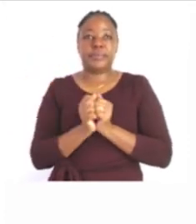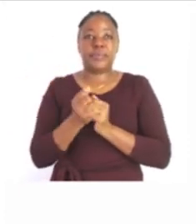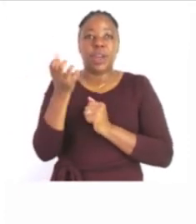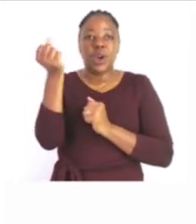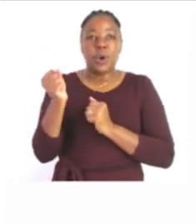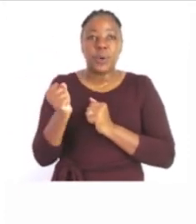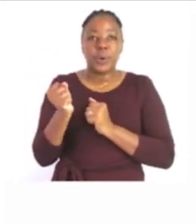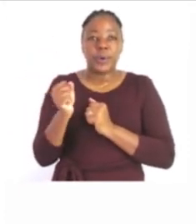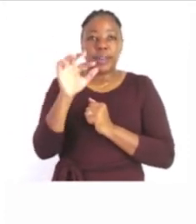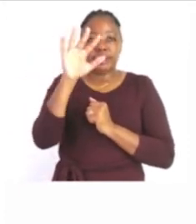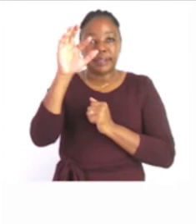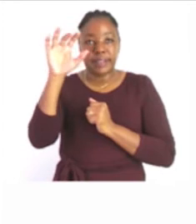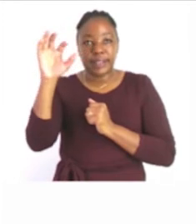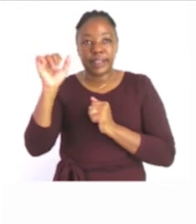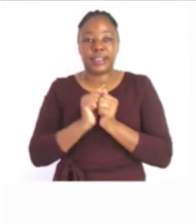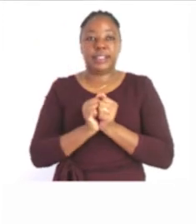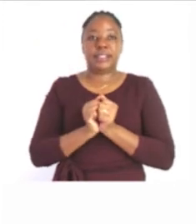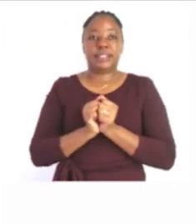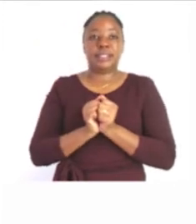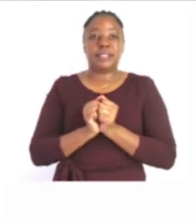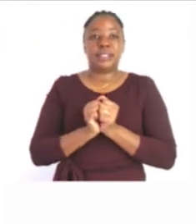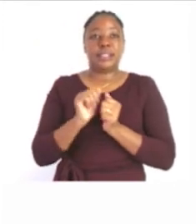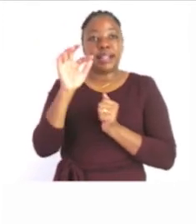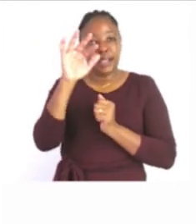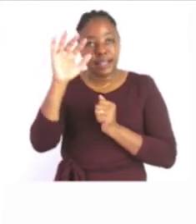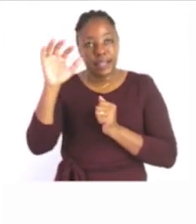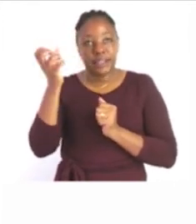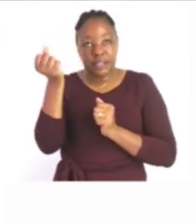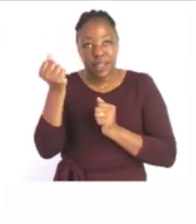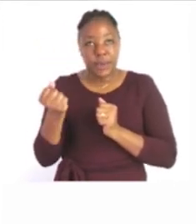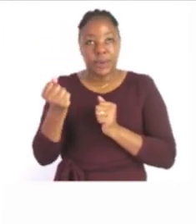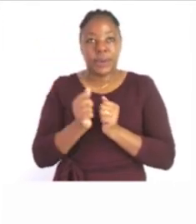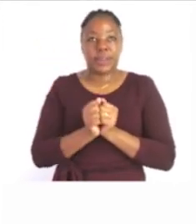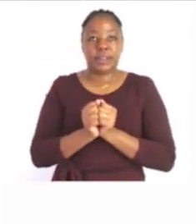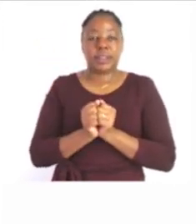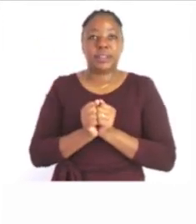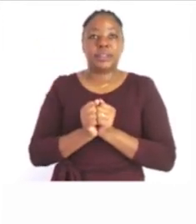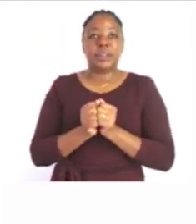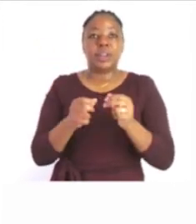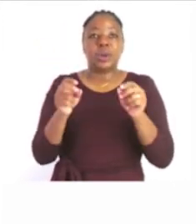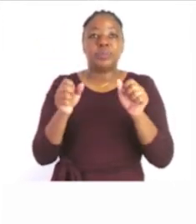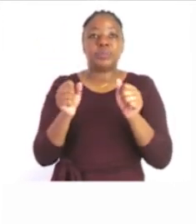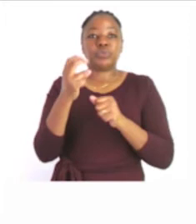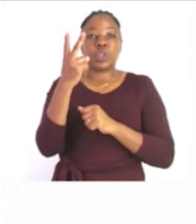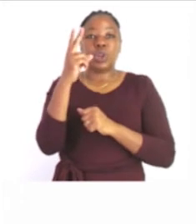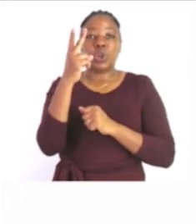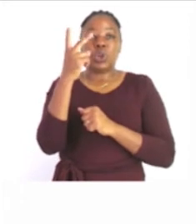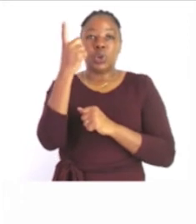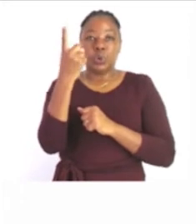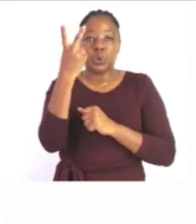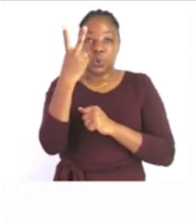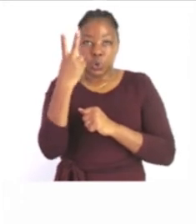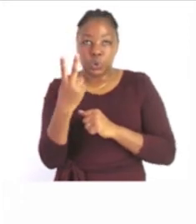and those letters made sounds. Now, when 2 or more letters are together, they